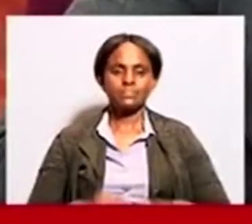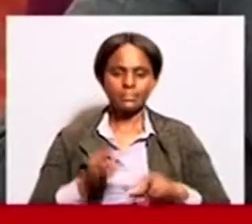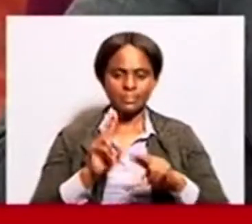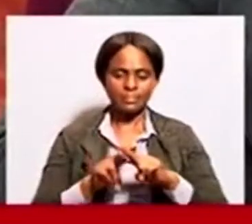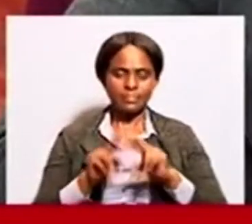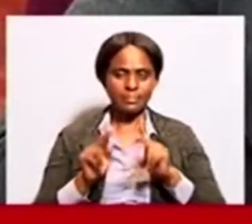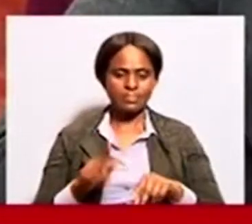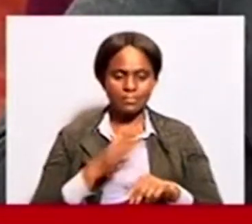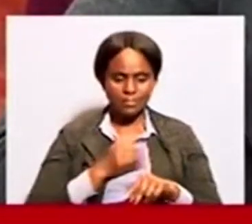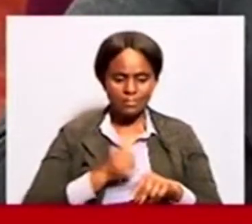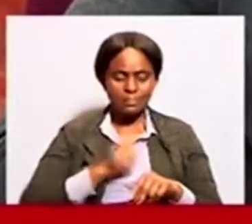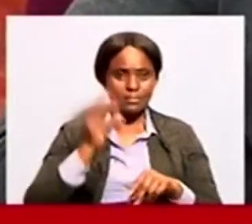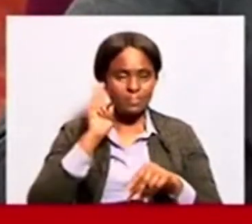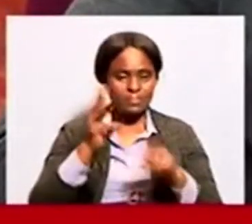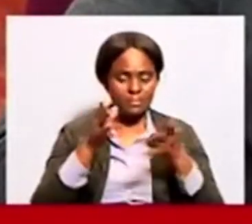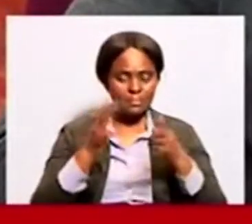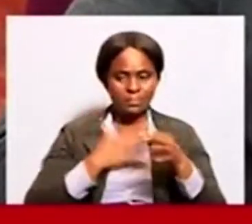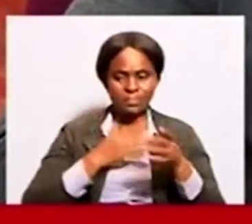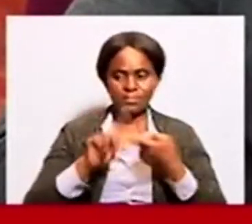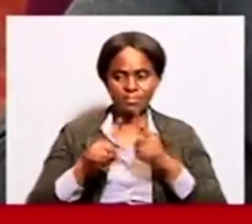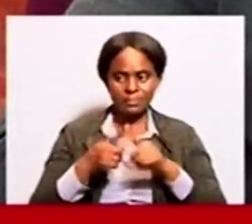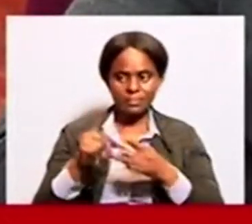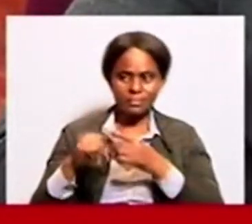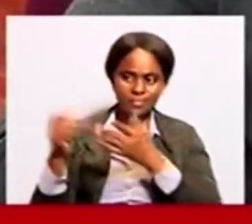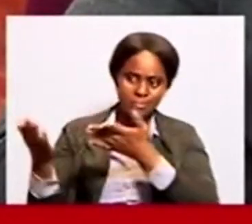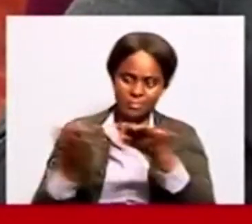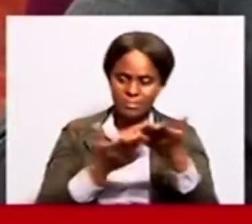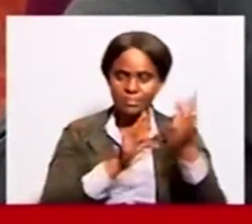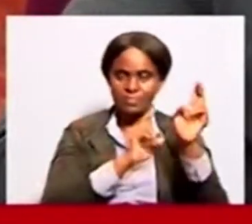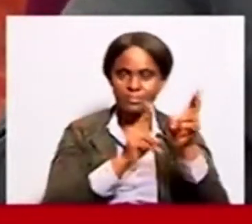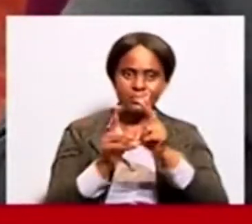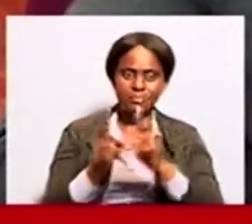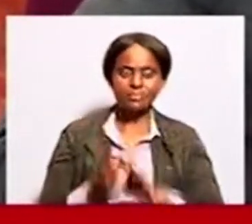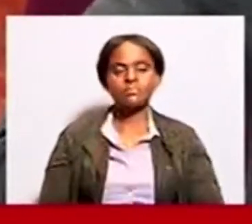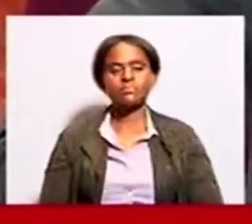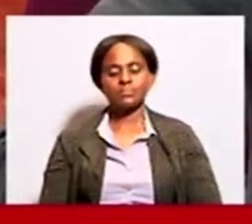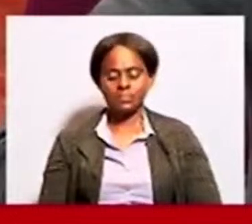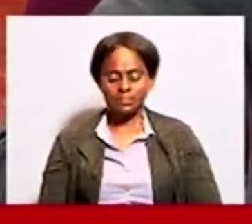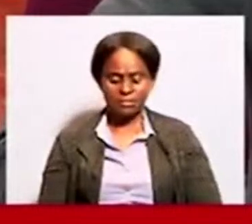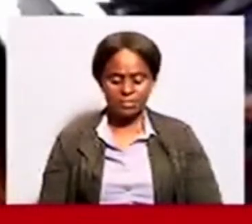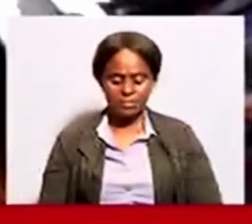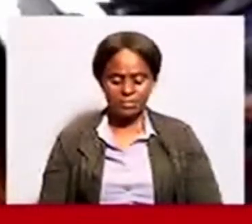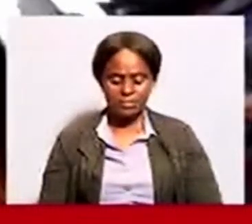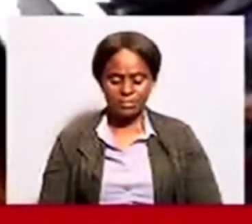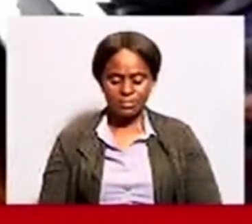Chair, I will allow my colleague to respond.